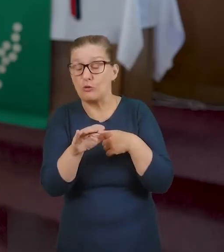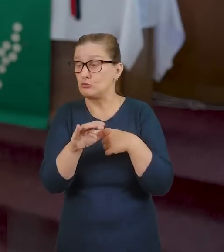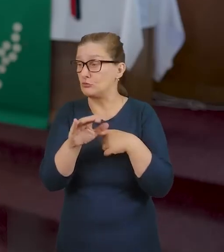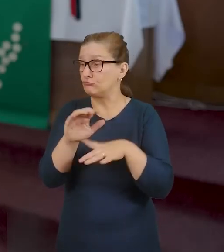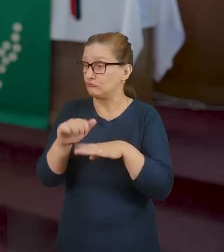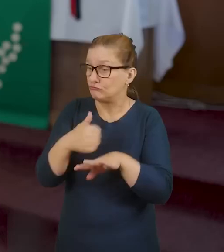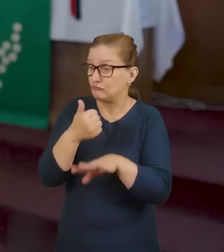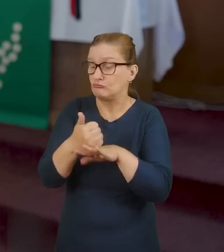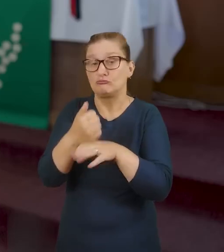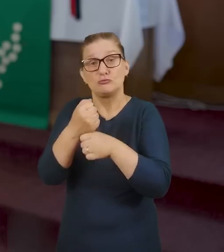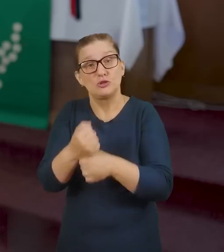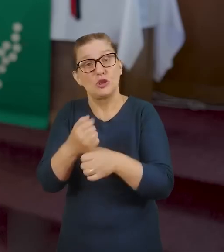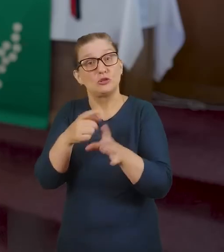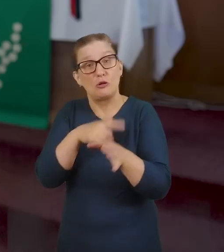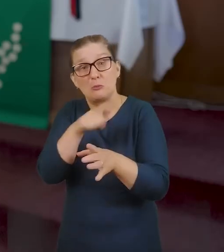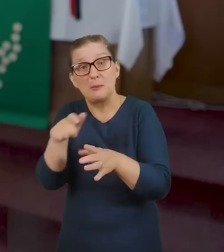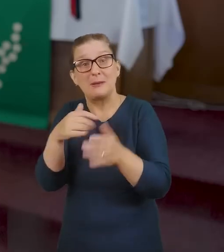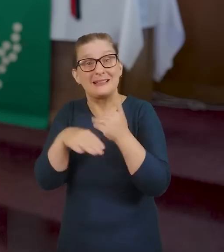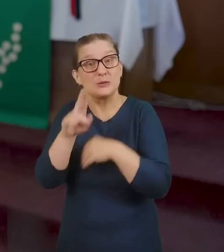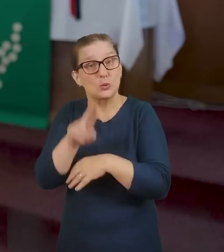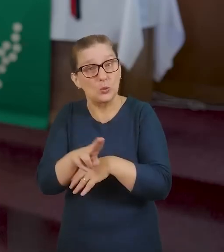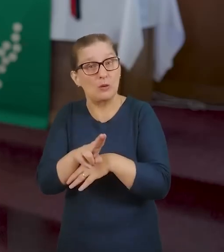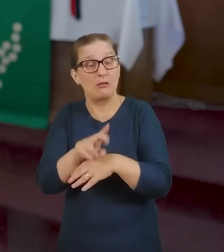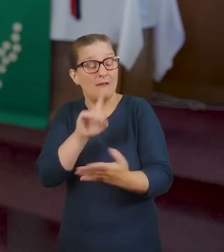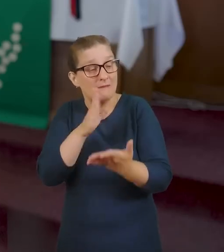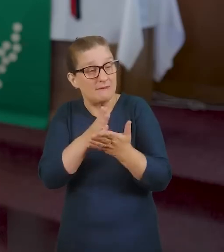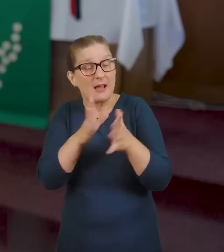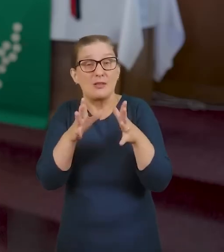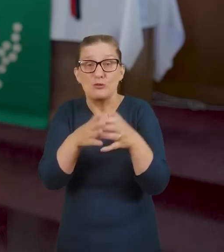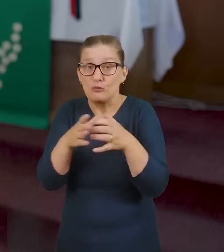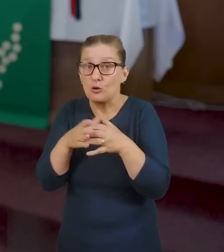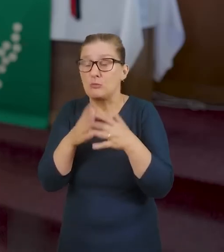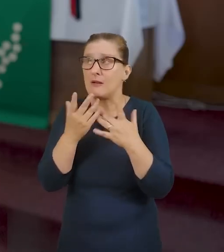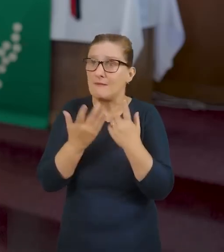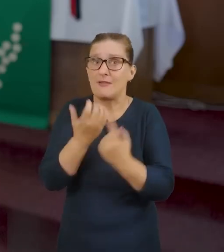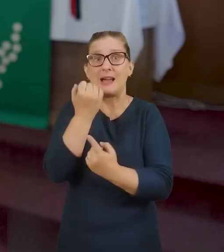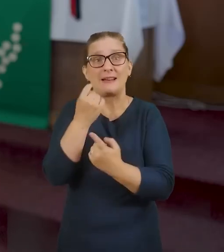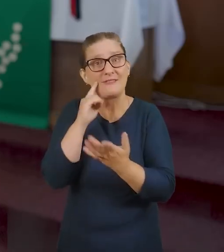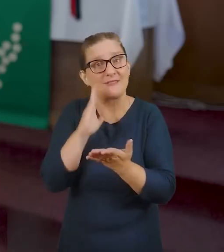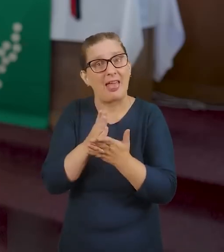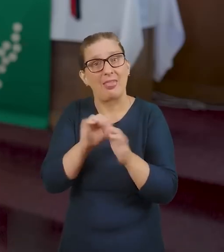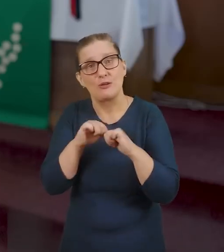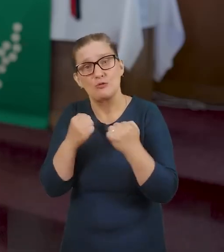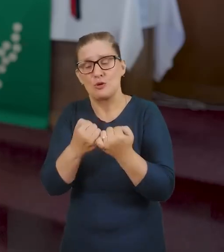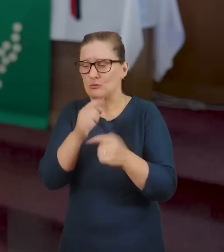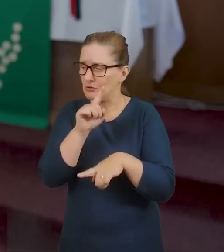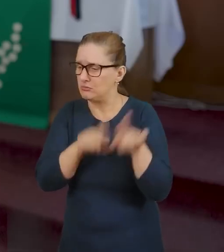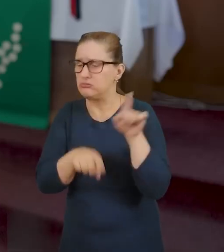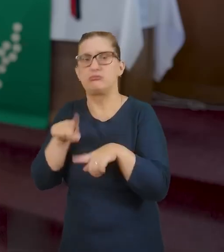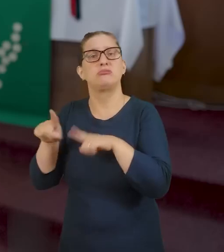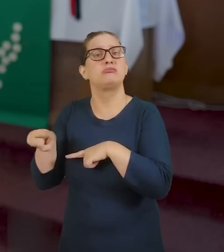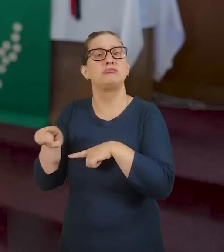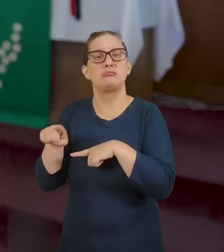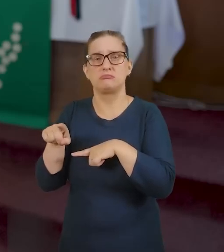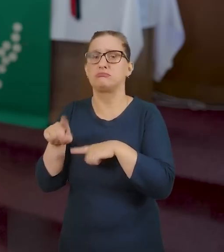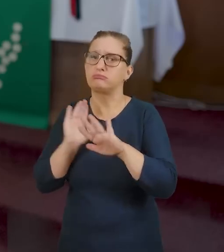recovery courses, create churches for young people in school, faith groups, discovering faith groups,